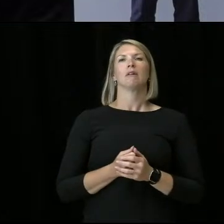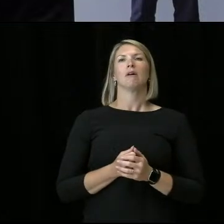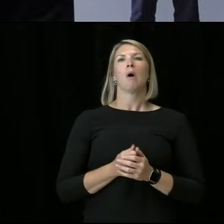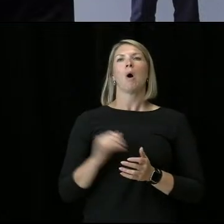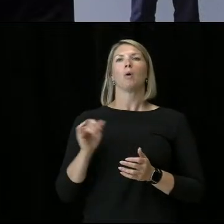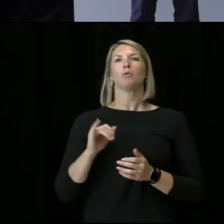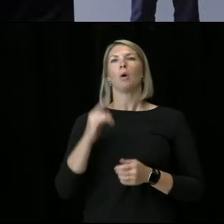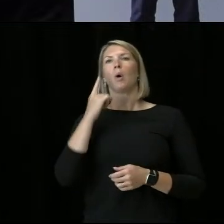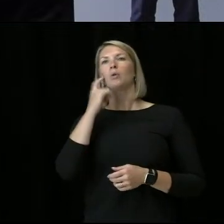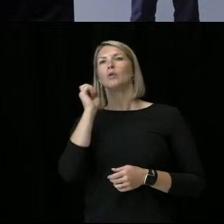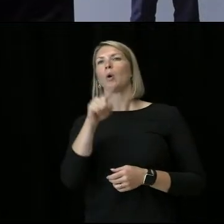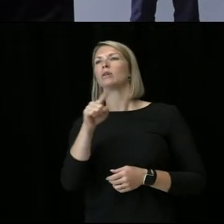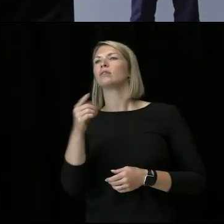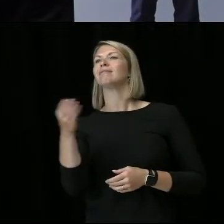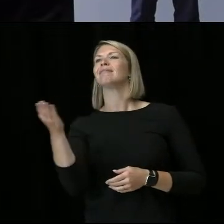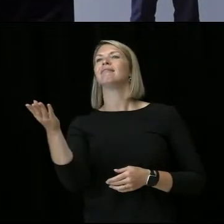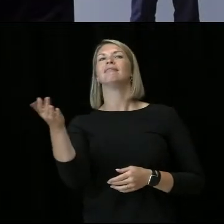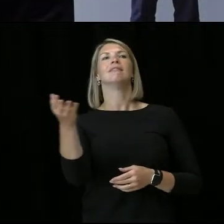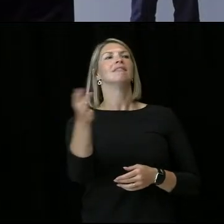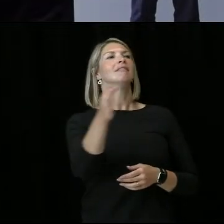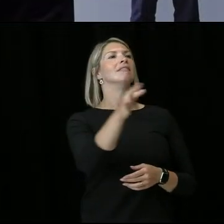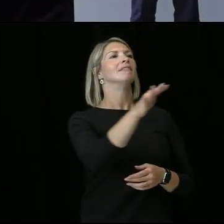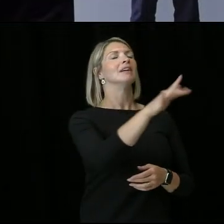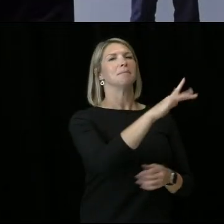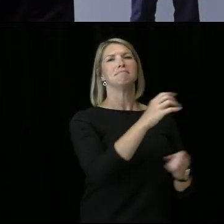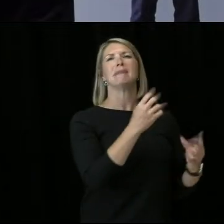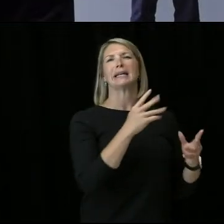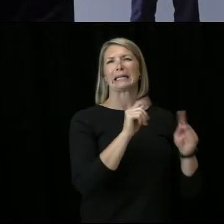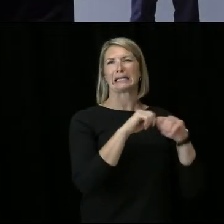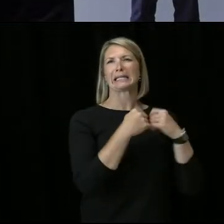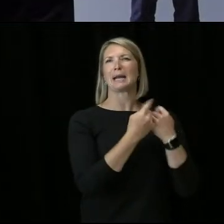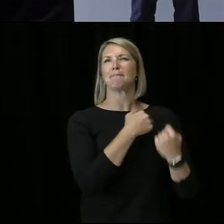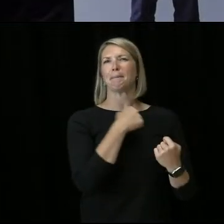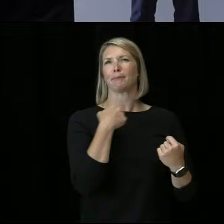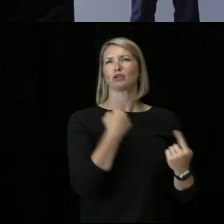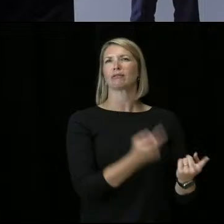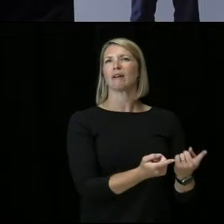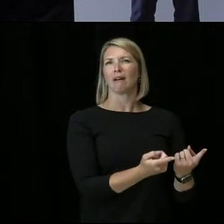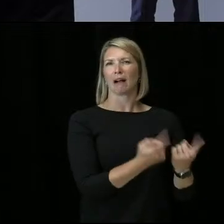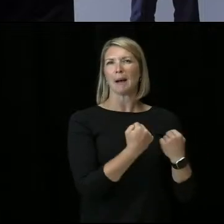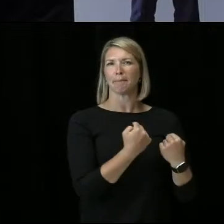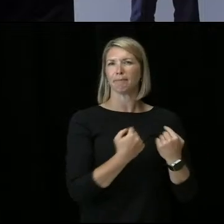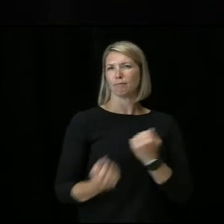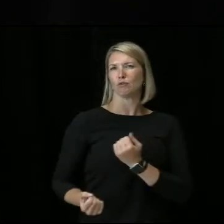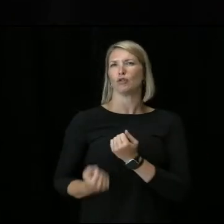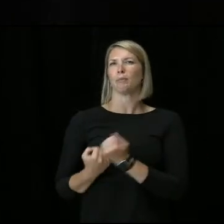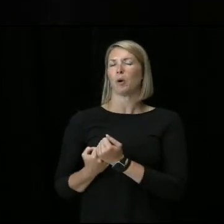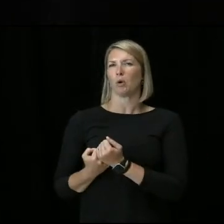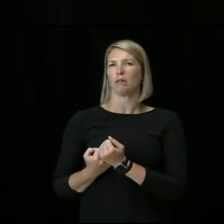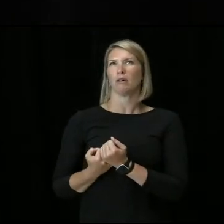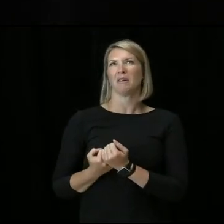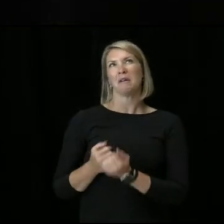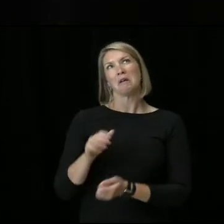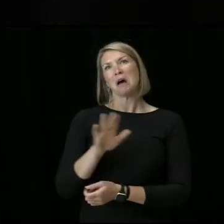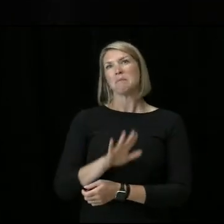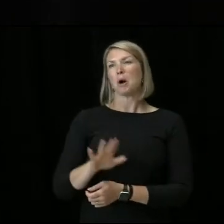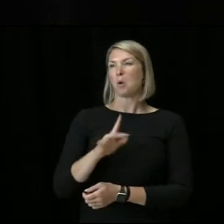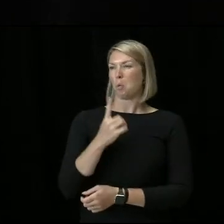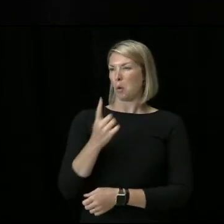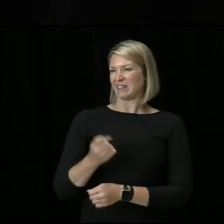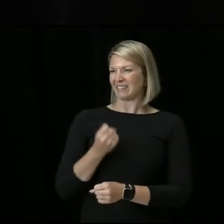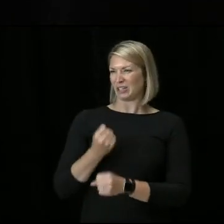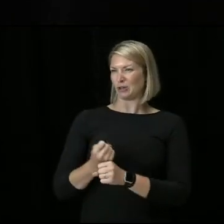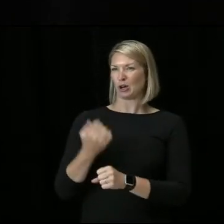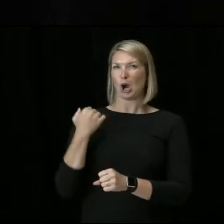there are members of the negotiating team. When I took over just under a year ago, this was